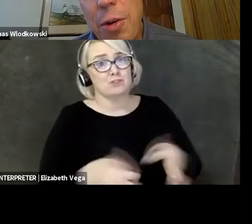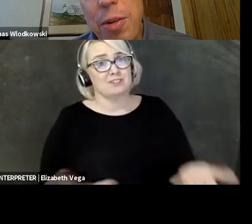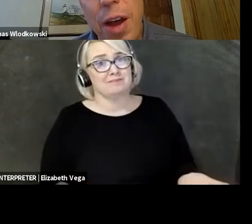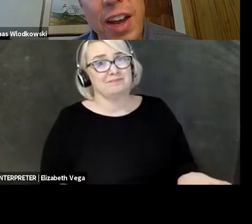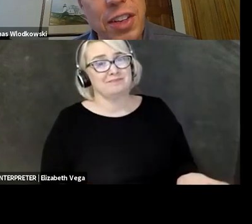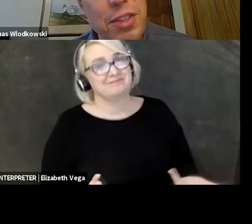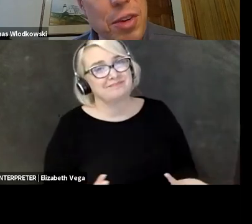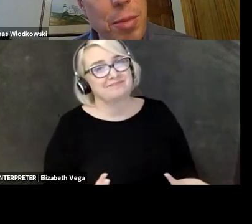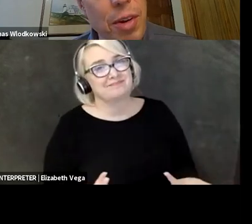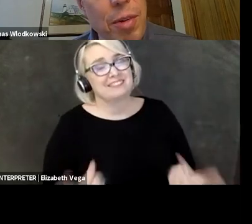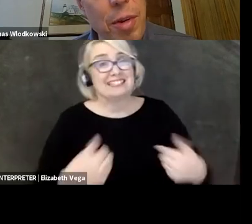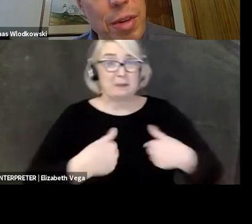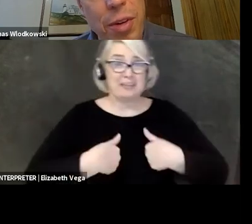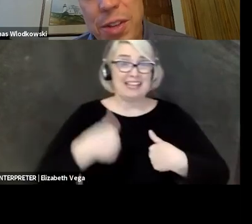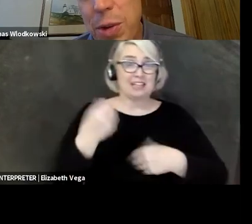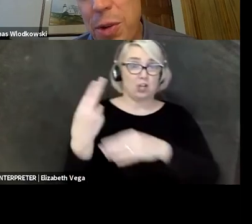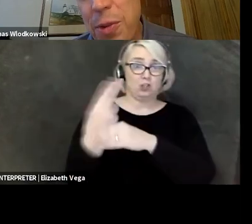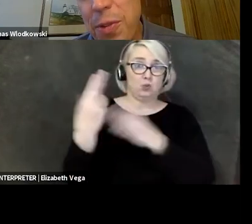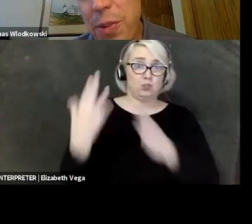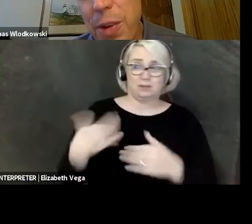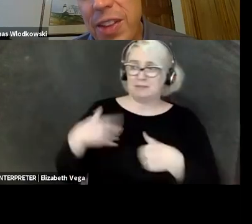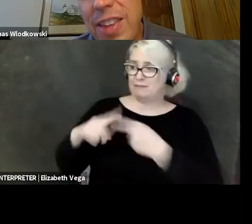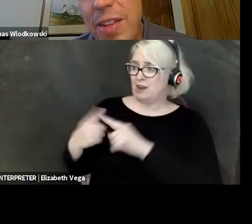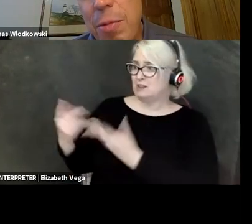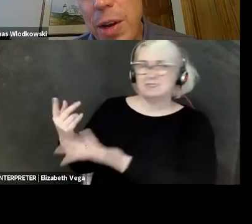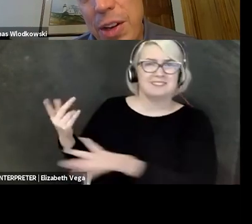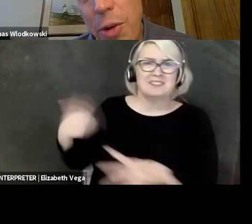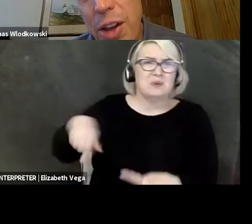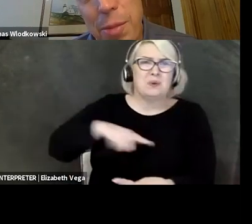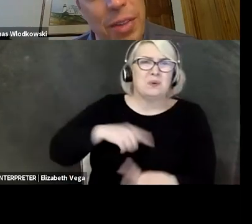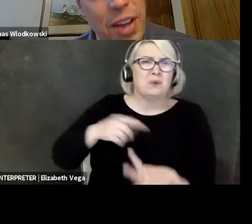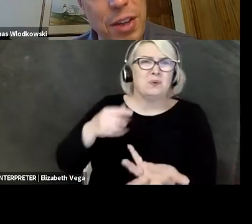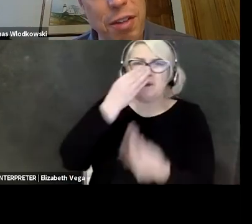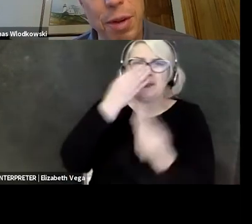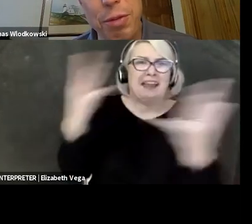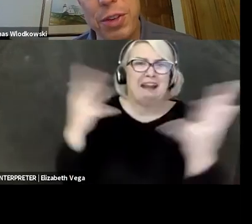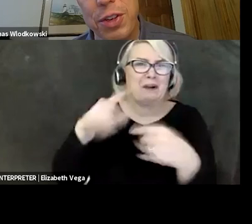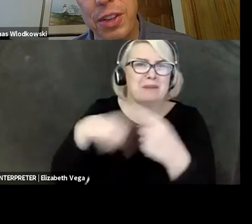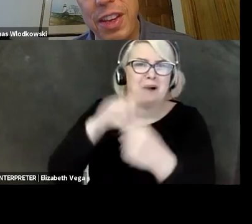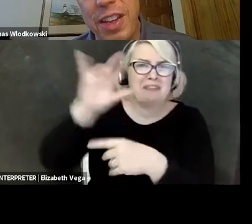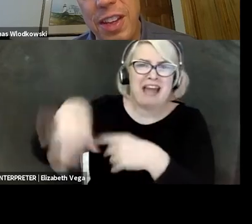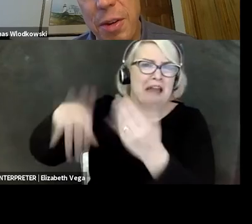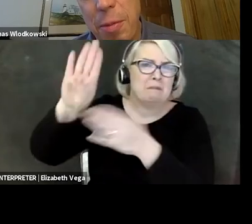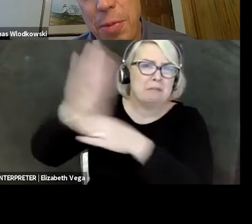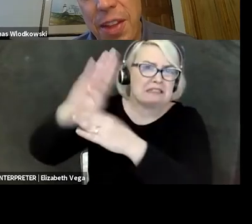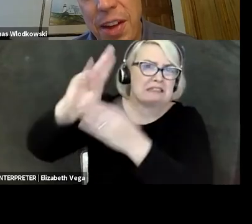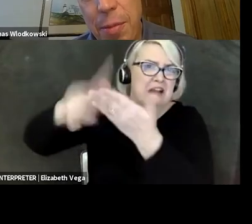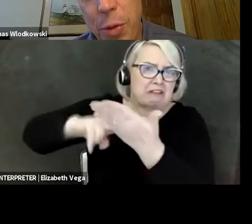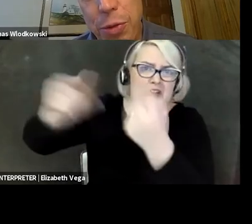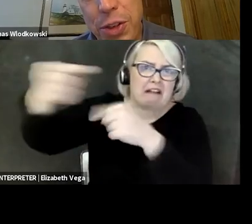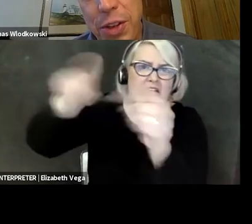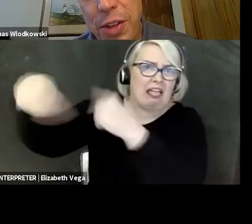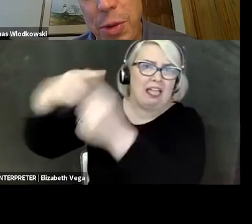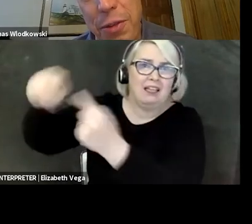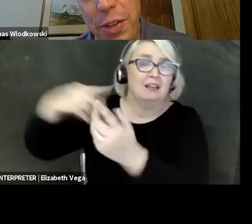I know I, as a consumer and my friends, we don't want to know all about that stuff, but unfortunately,